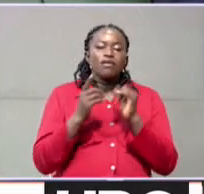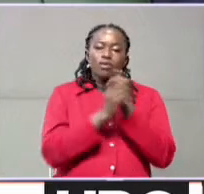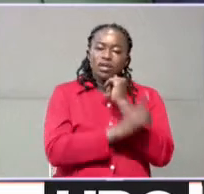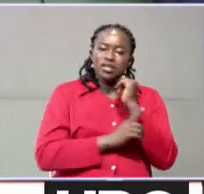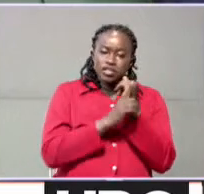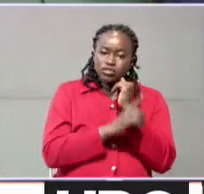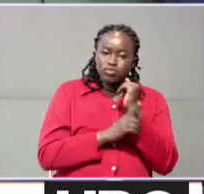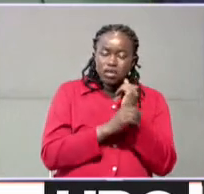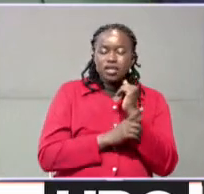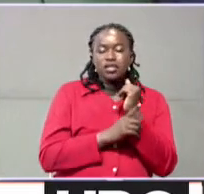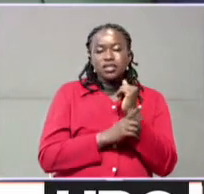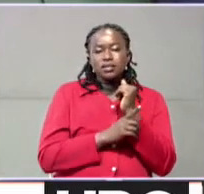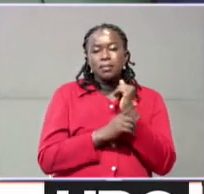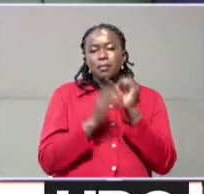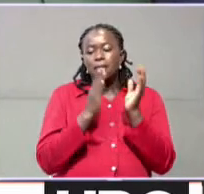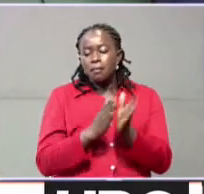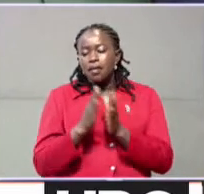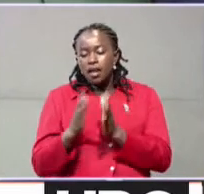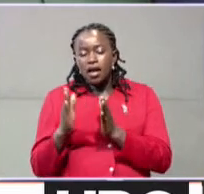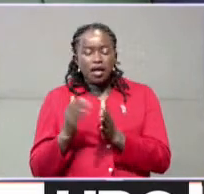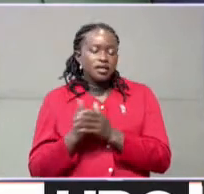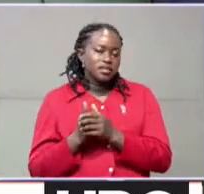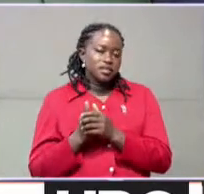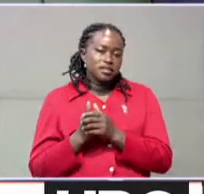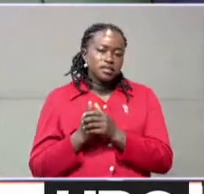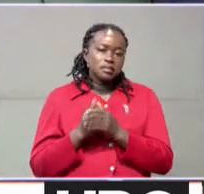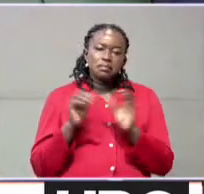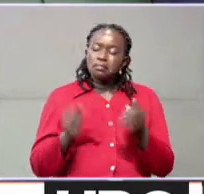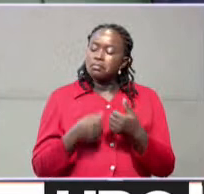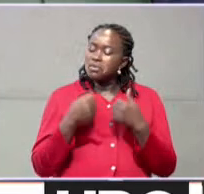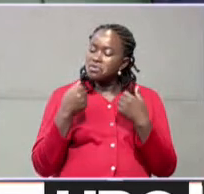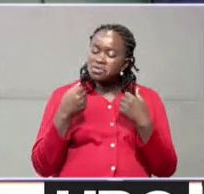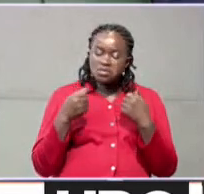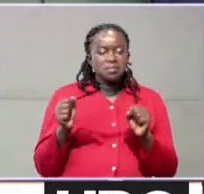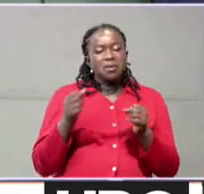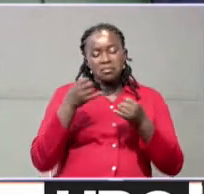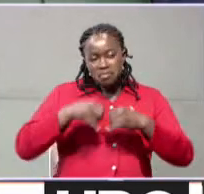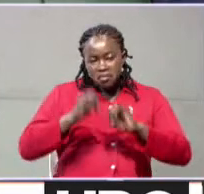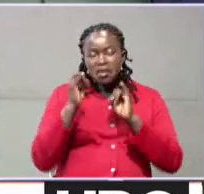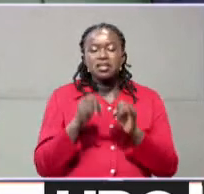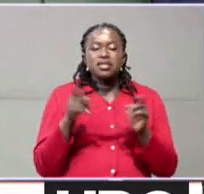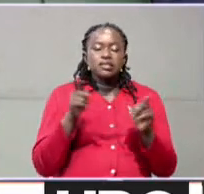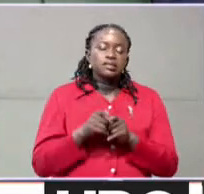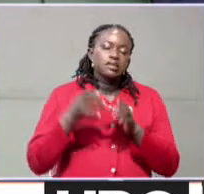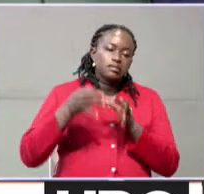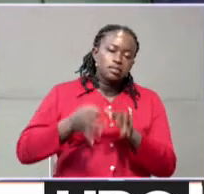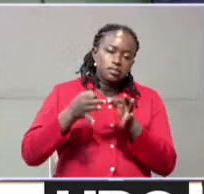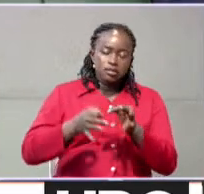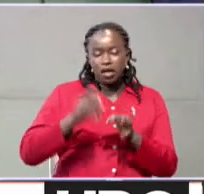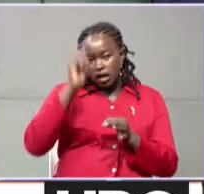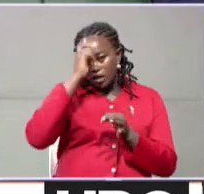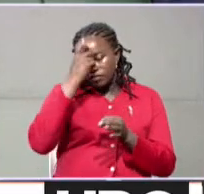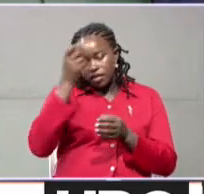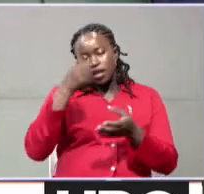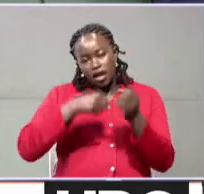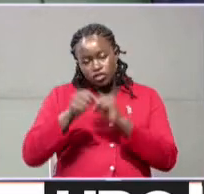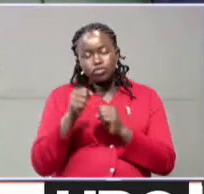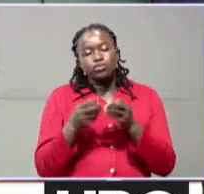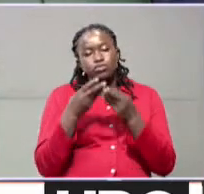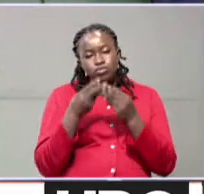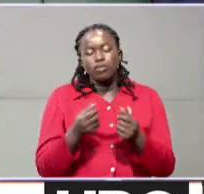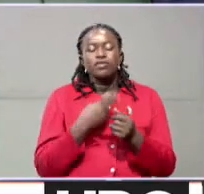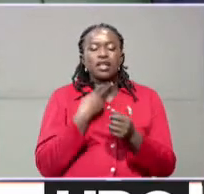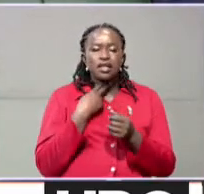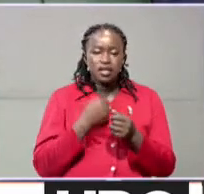contingency plans highly impracticable as well as delaying government response in addressing the